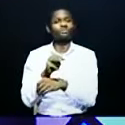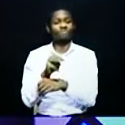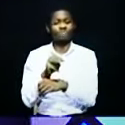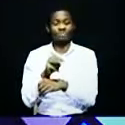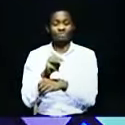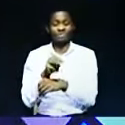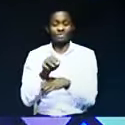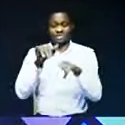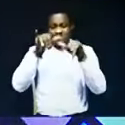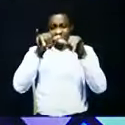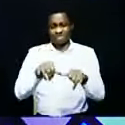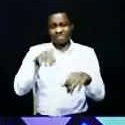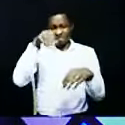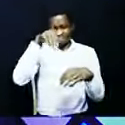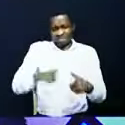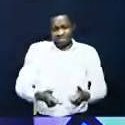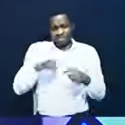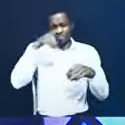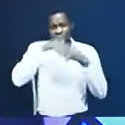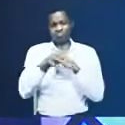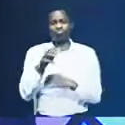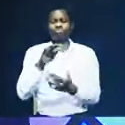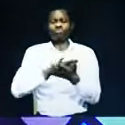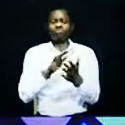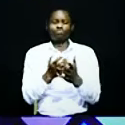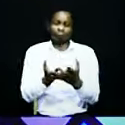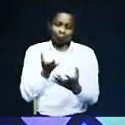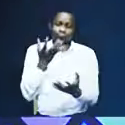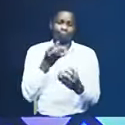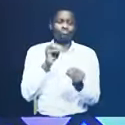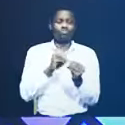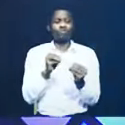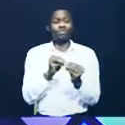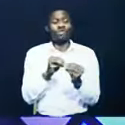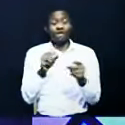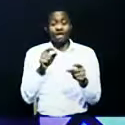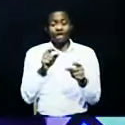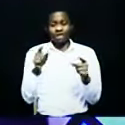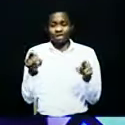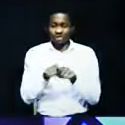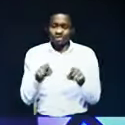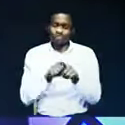dwell among you richly as you teach and admonish